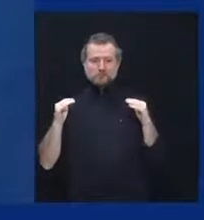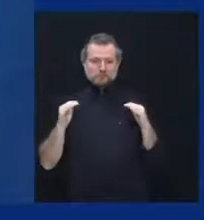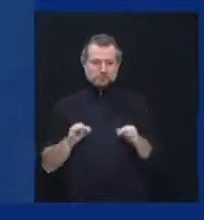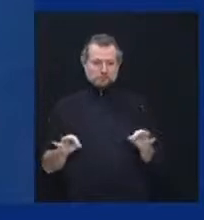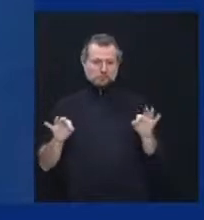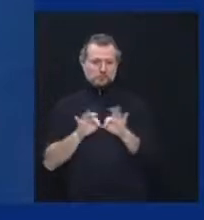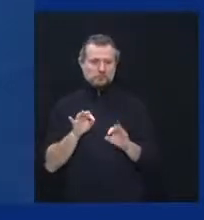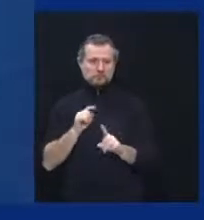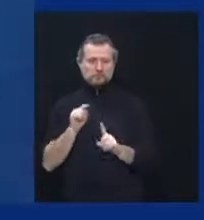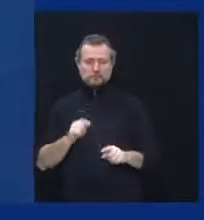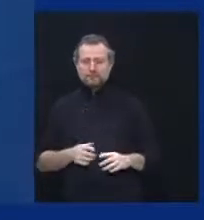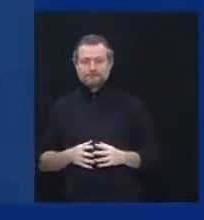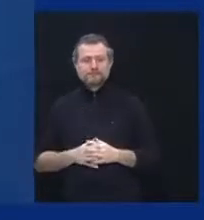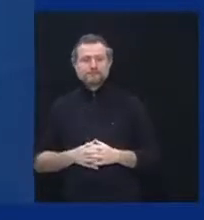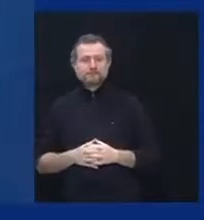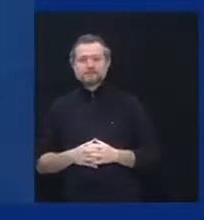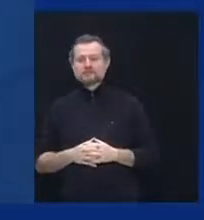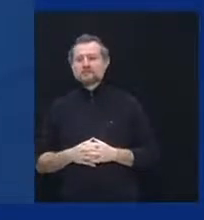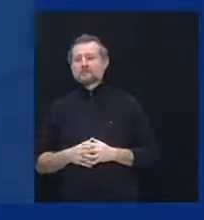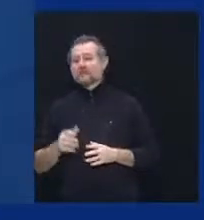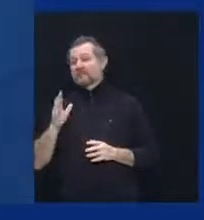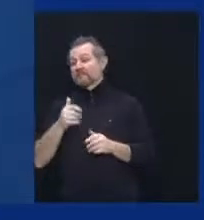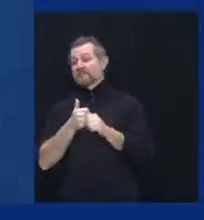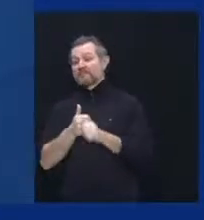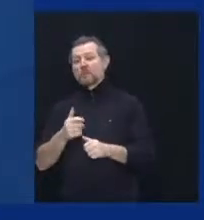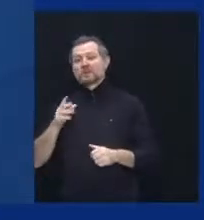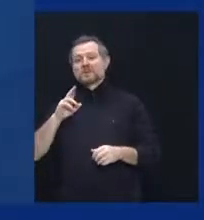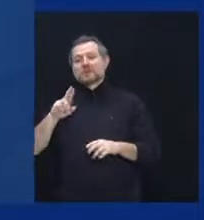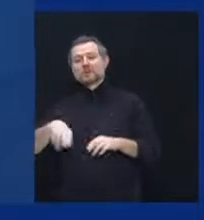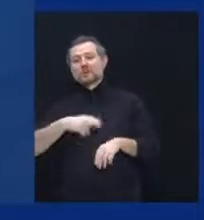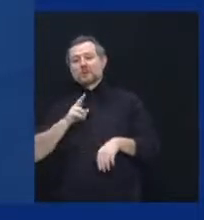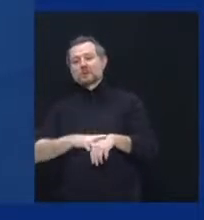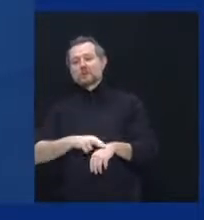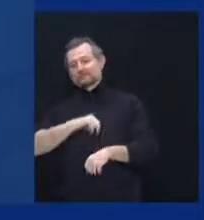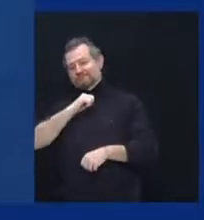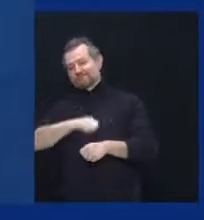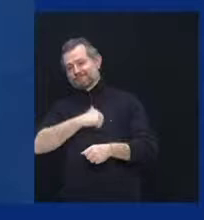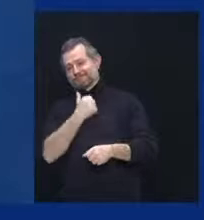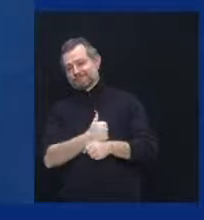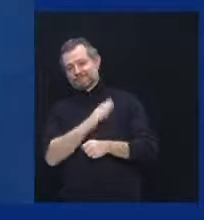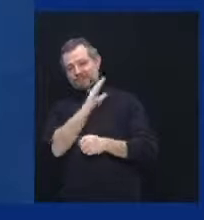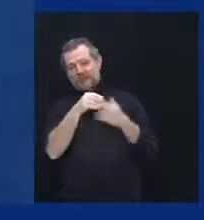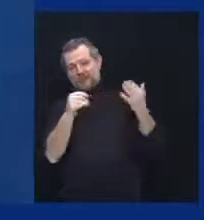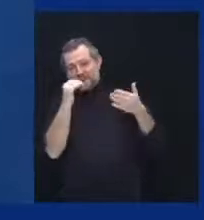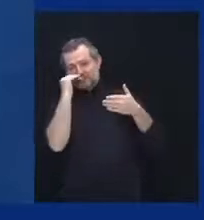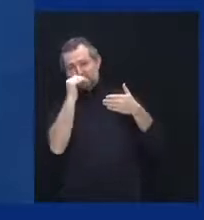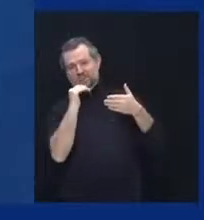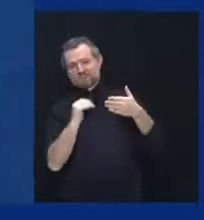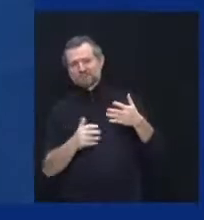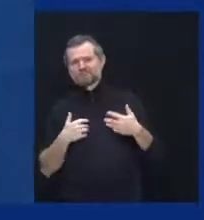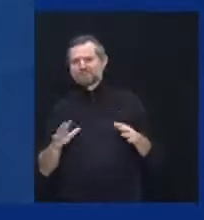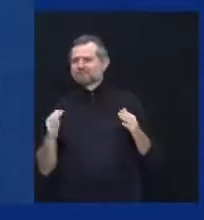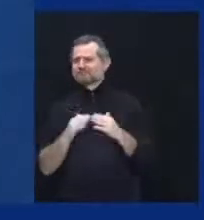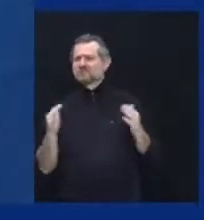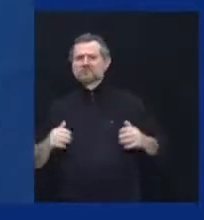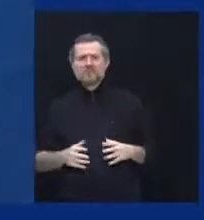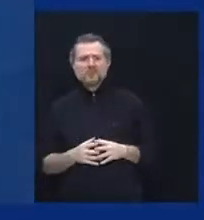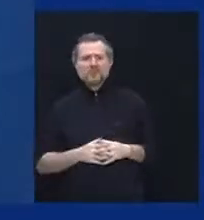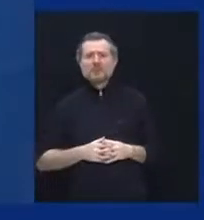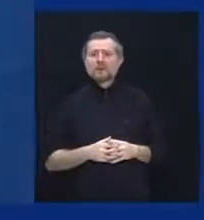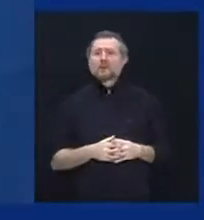And these were the national priorities that were set, and we're doing it fairly. And I feel good about